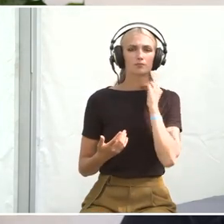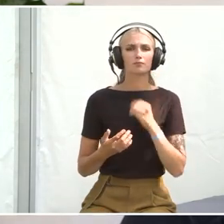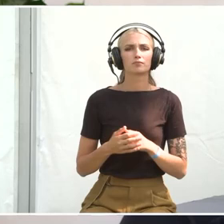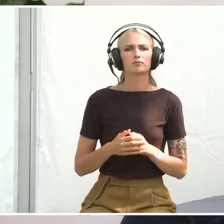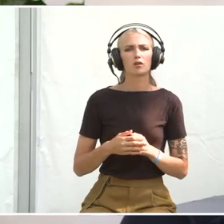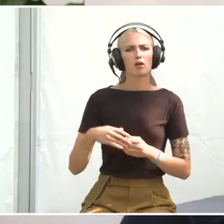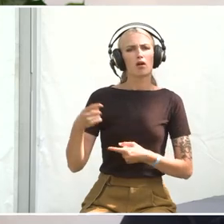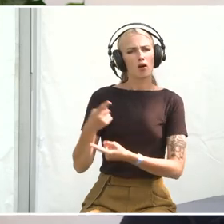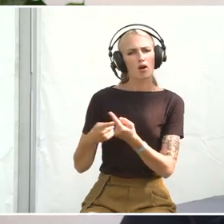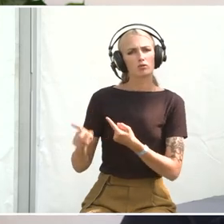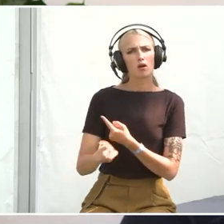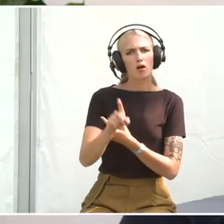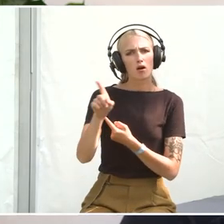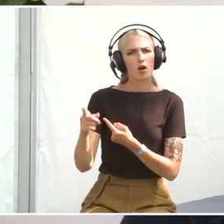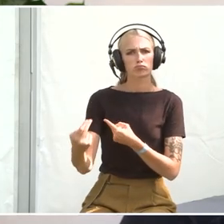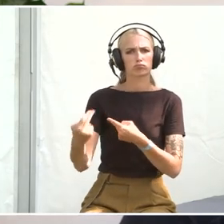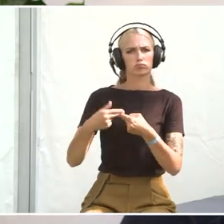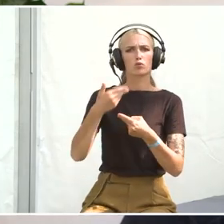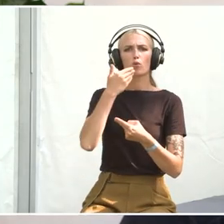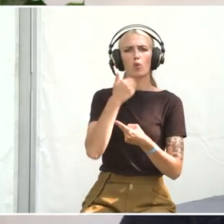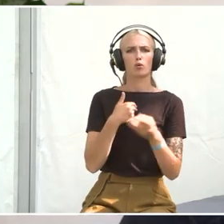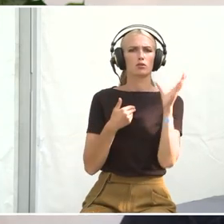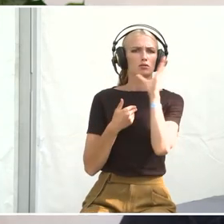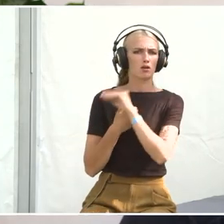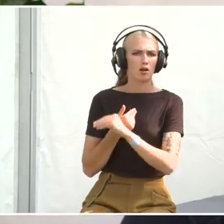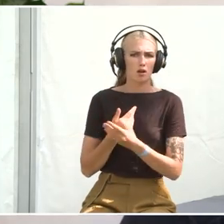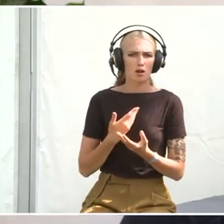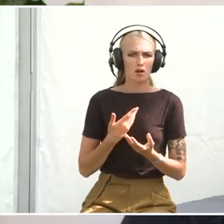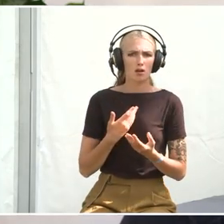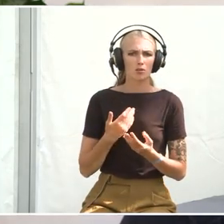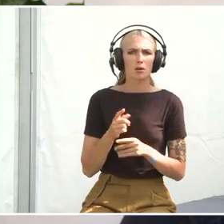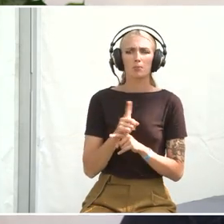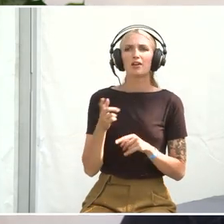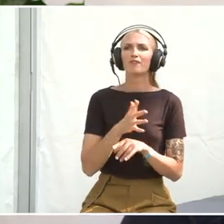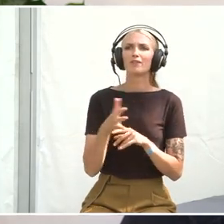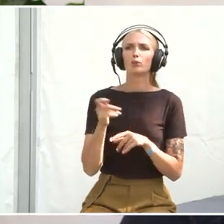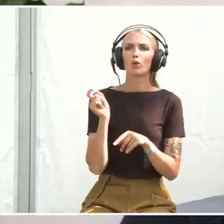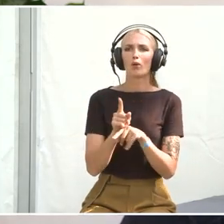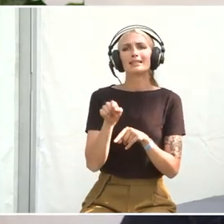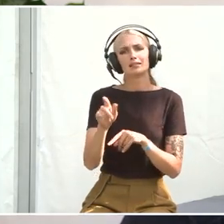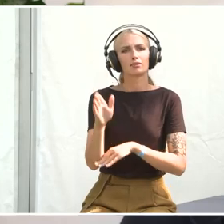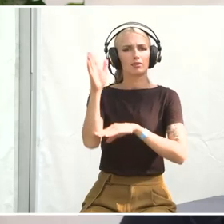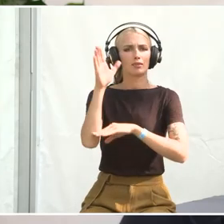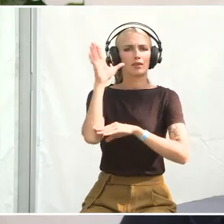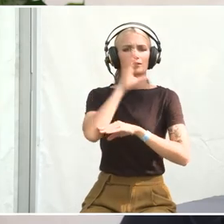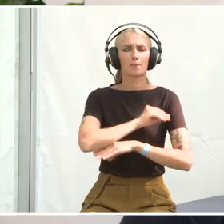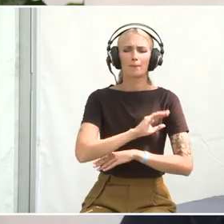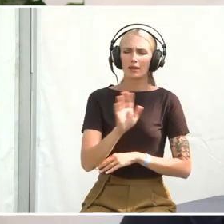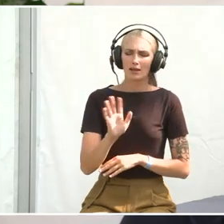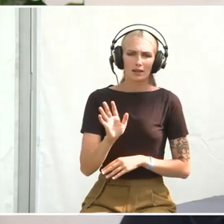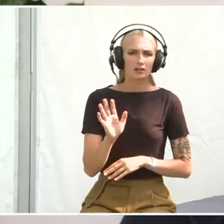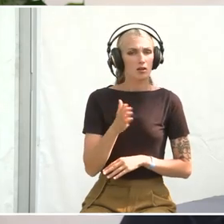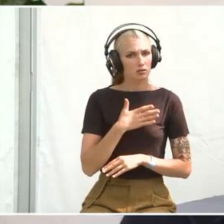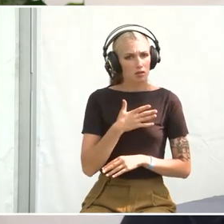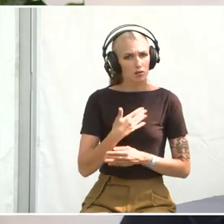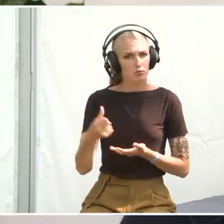during the debate. It's not the kind of thing that we have 5 minutes left and then you can raise your hands. So please, if you do want to